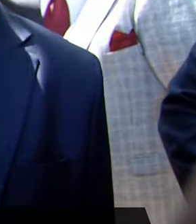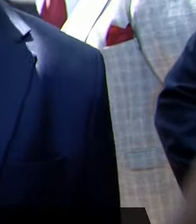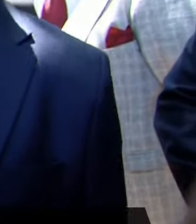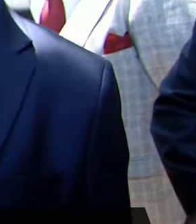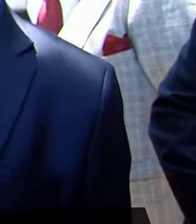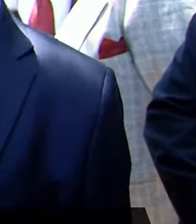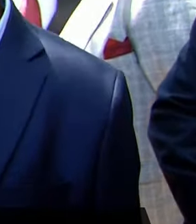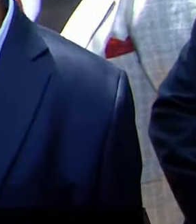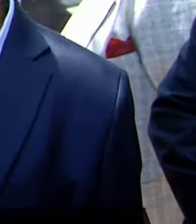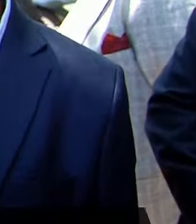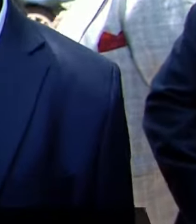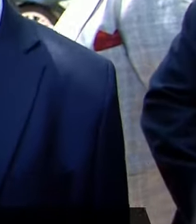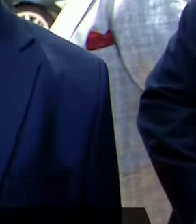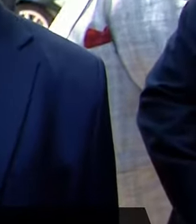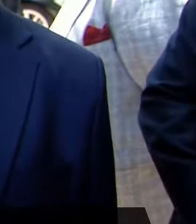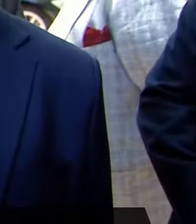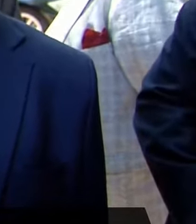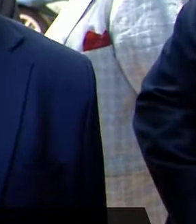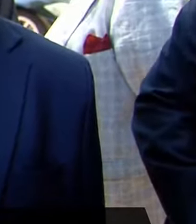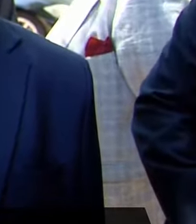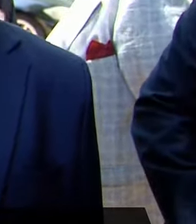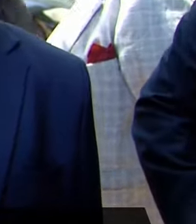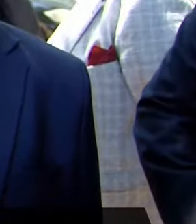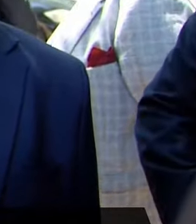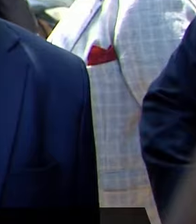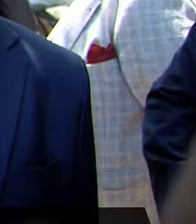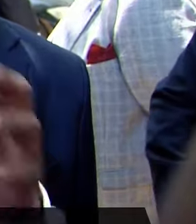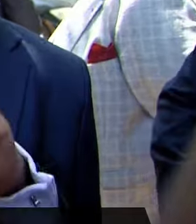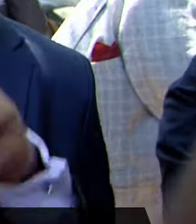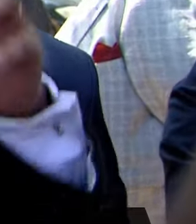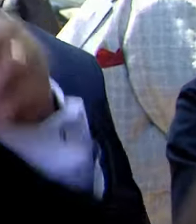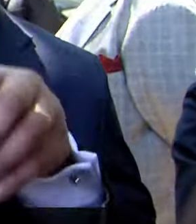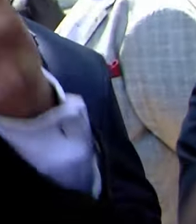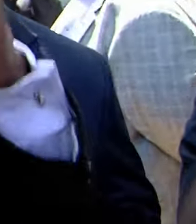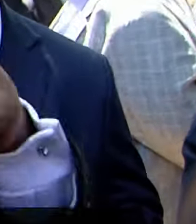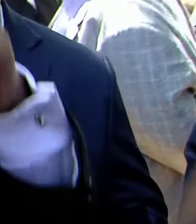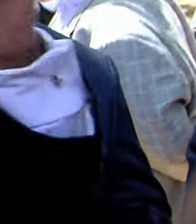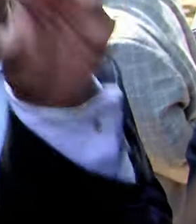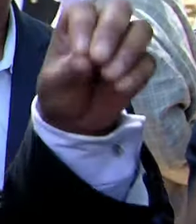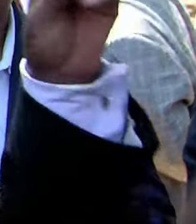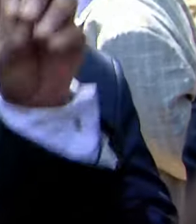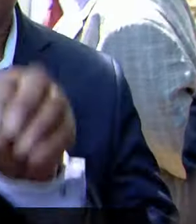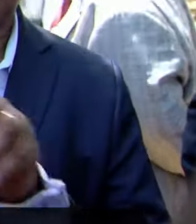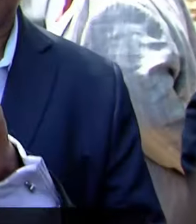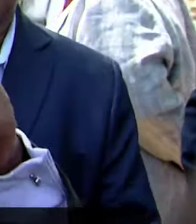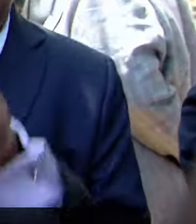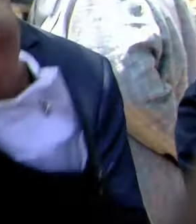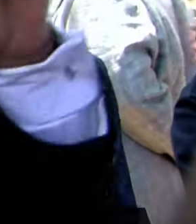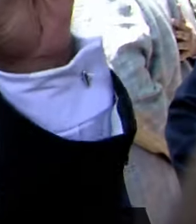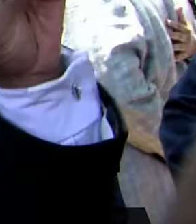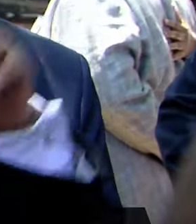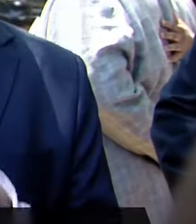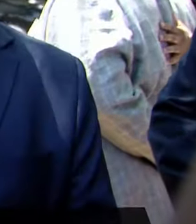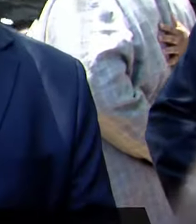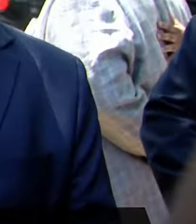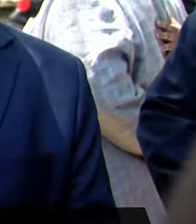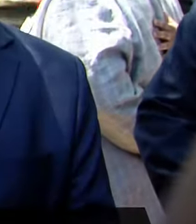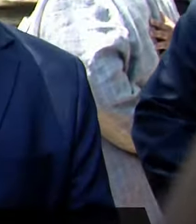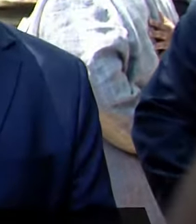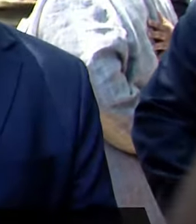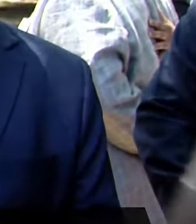work. A lot of the people we managed to flush out as enemy